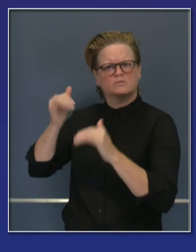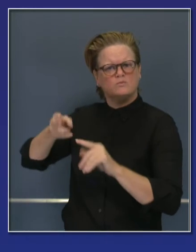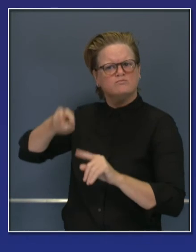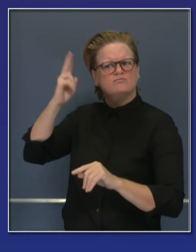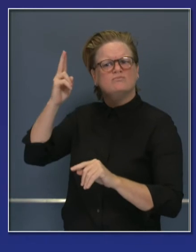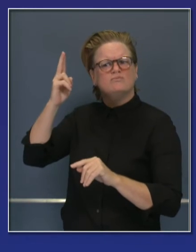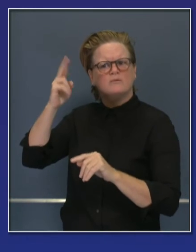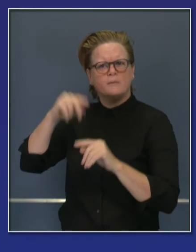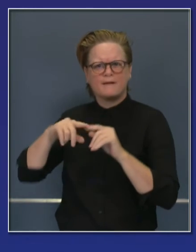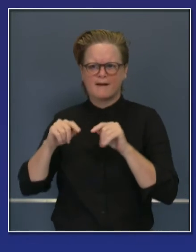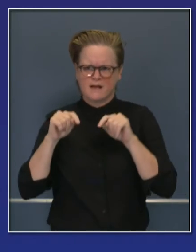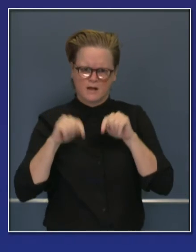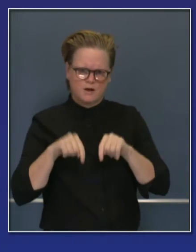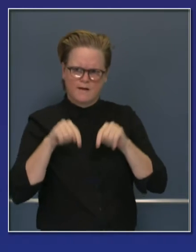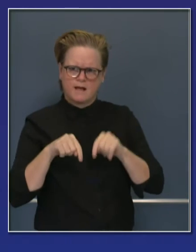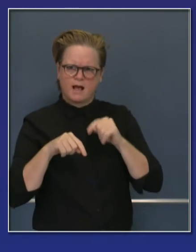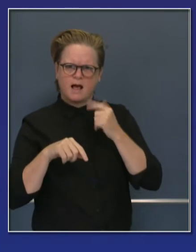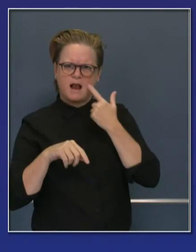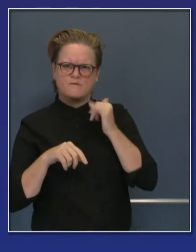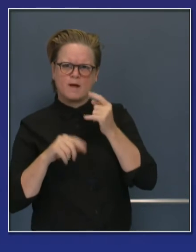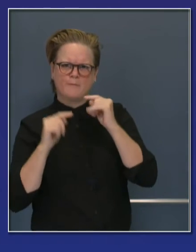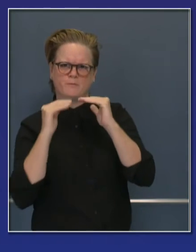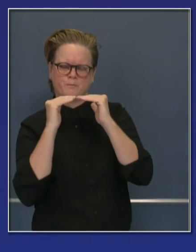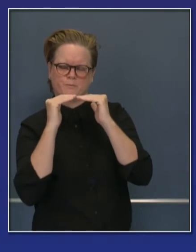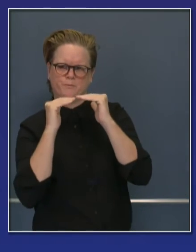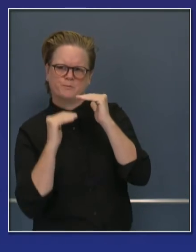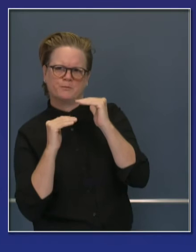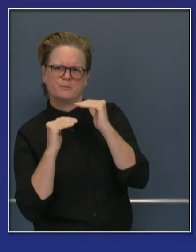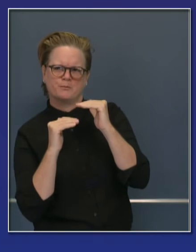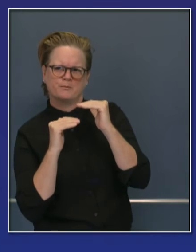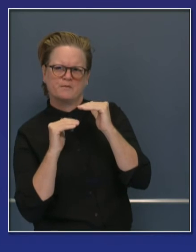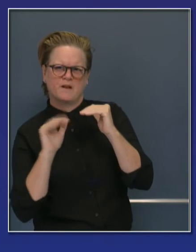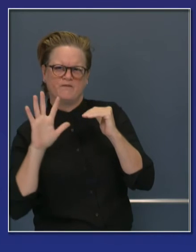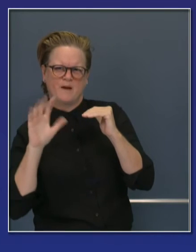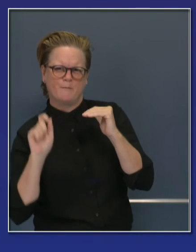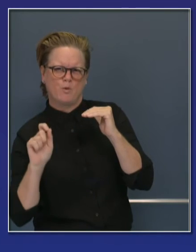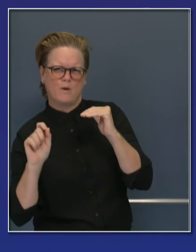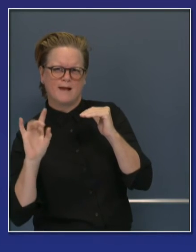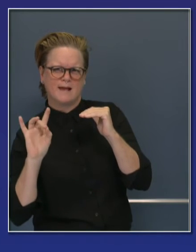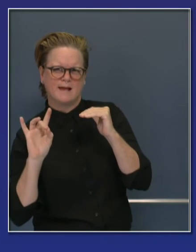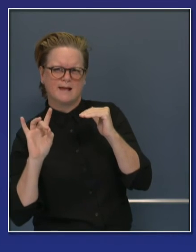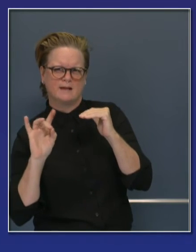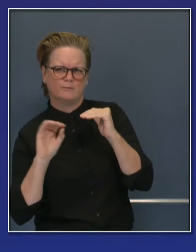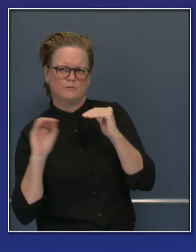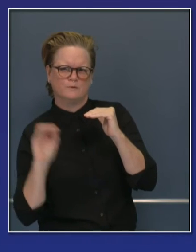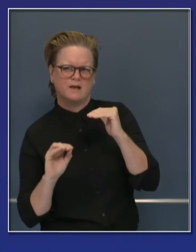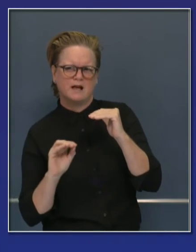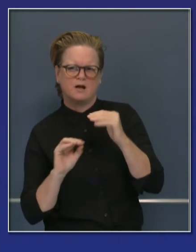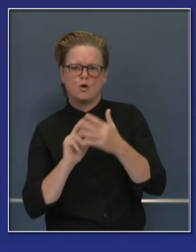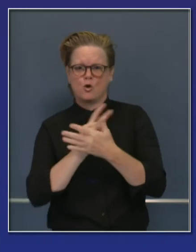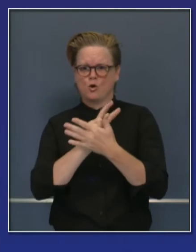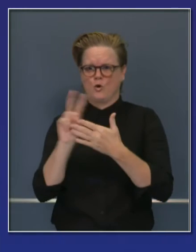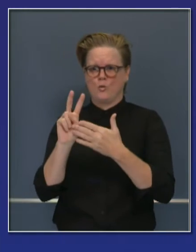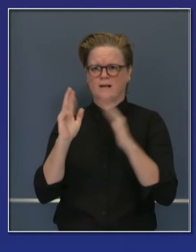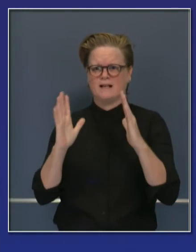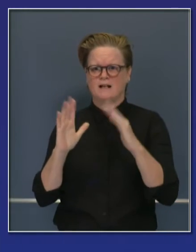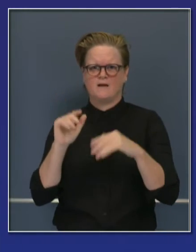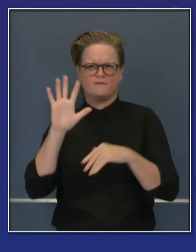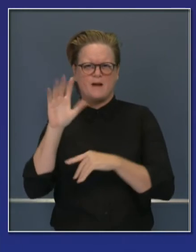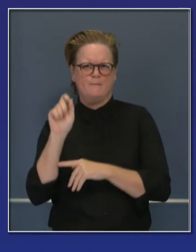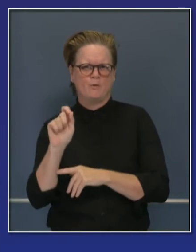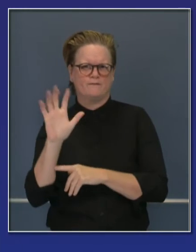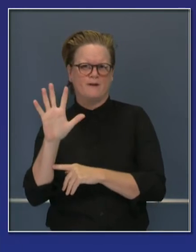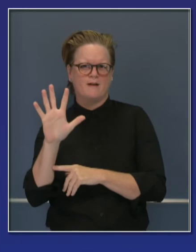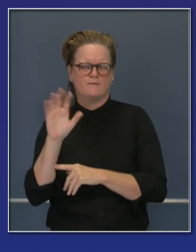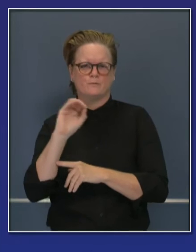rate substantially lower at 5.8%. 14-day at 5.5. Let's take a look, though, at that